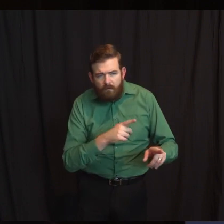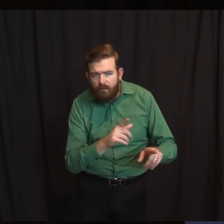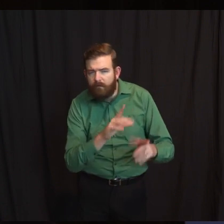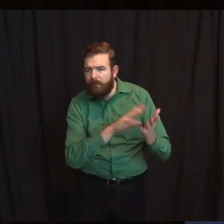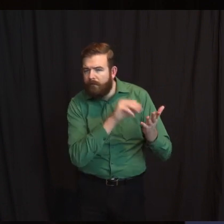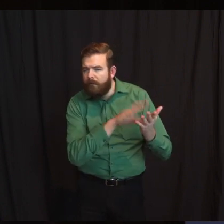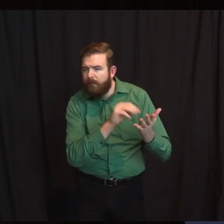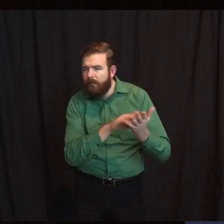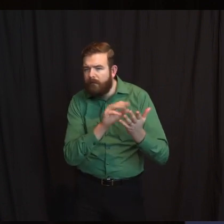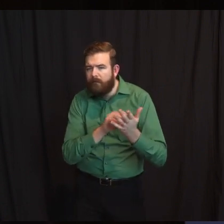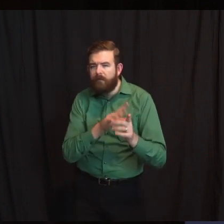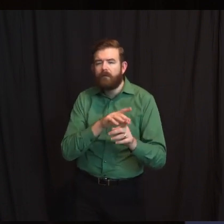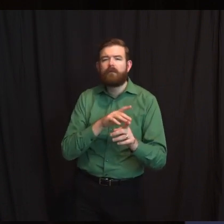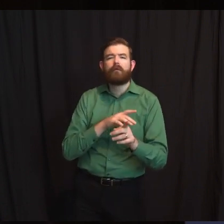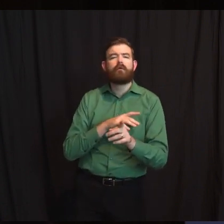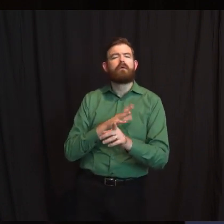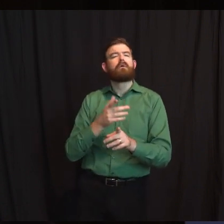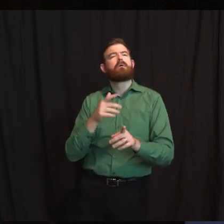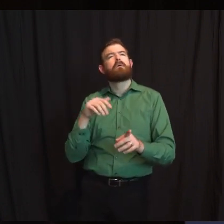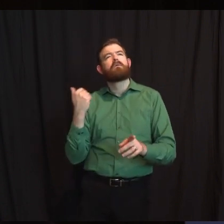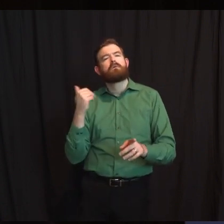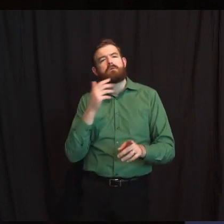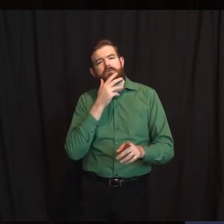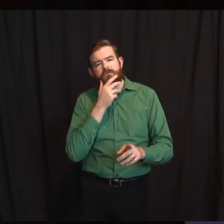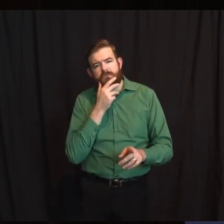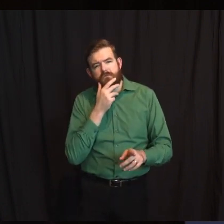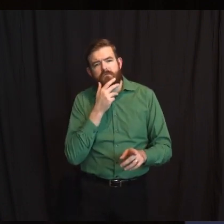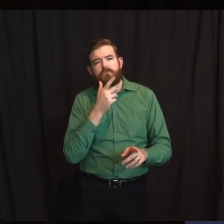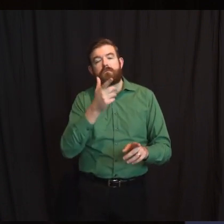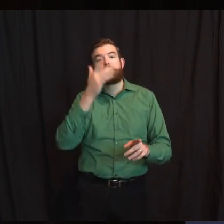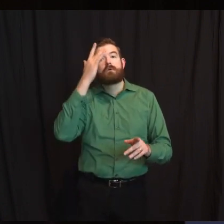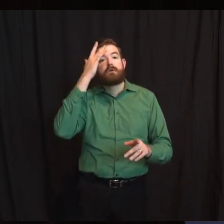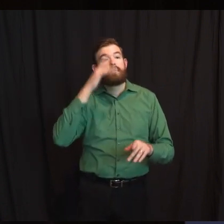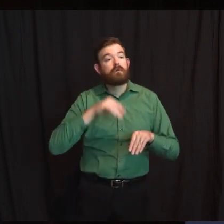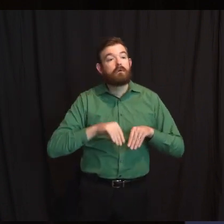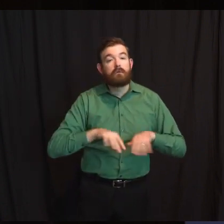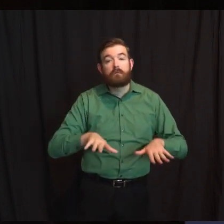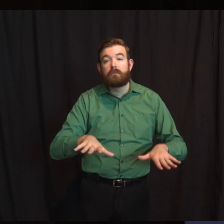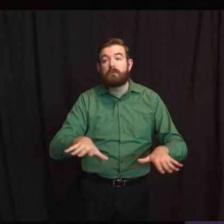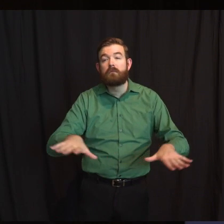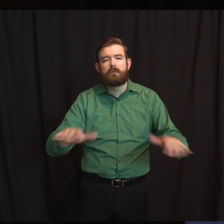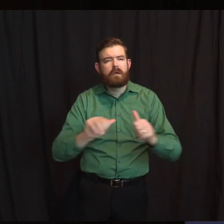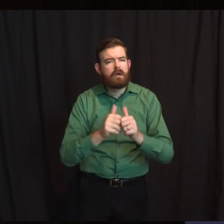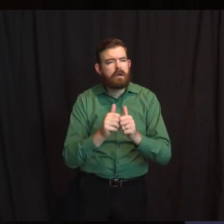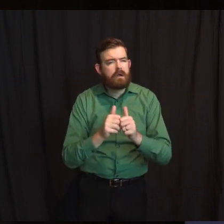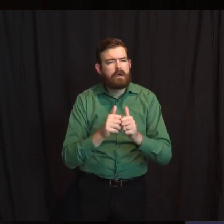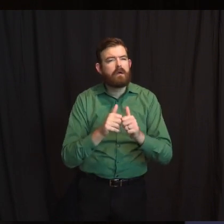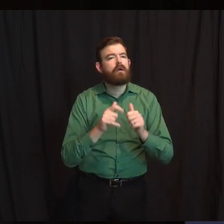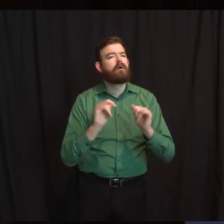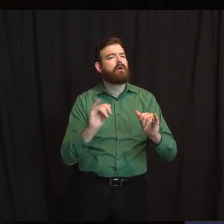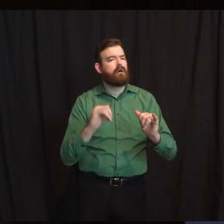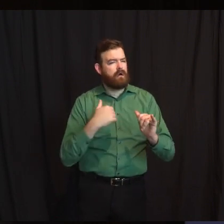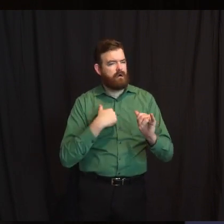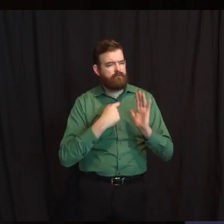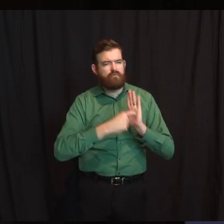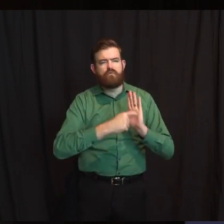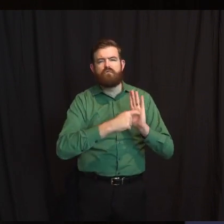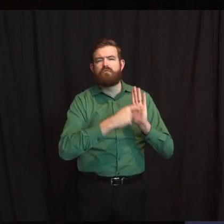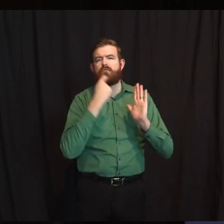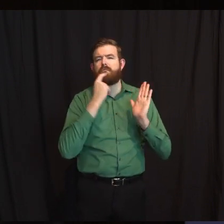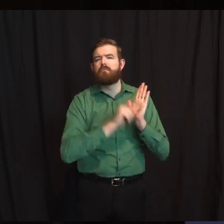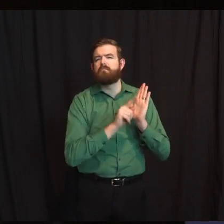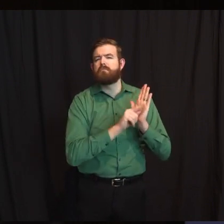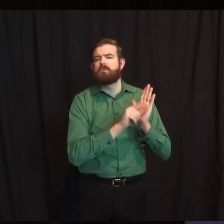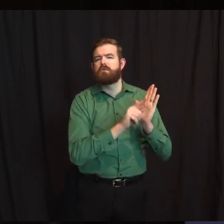where disease transmission, how disease transmission works. There have been a lot of literature recently published by